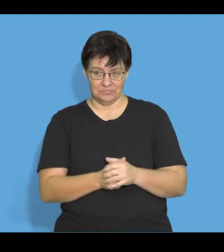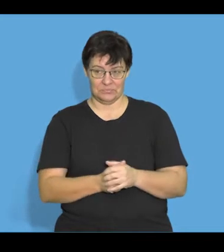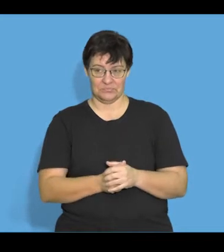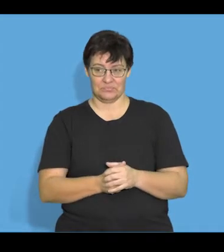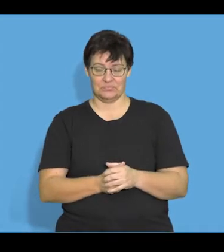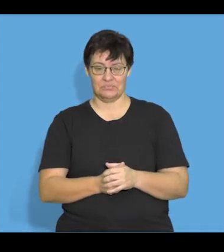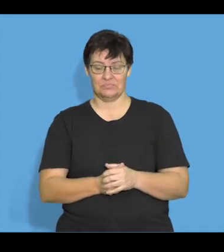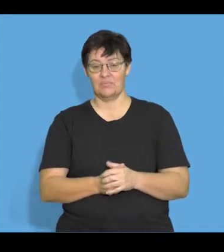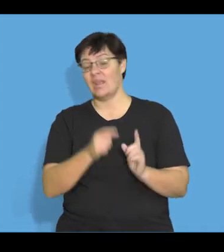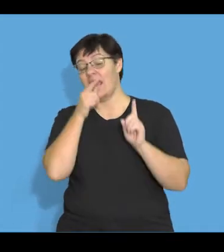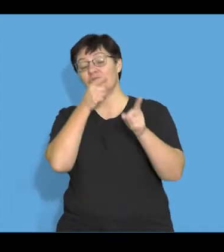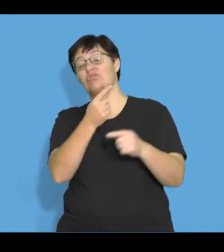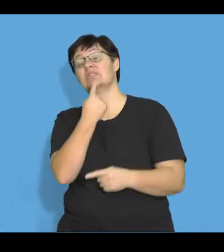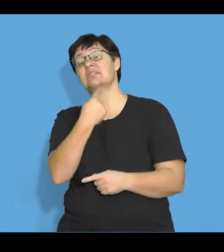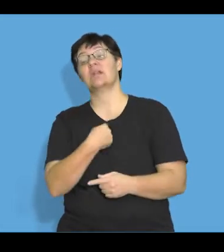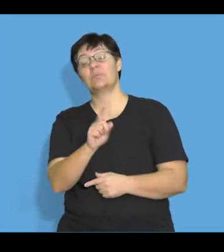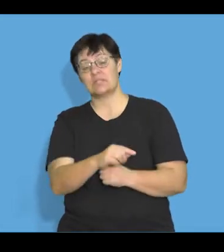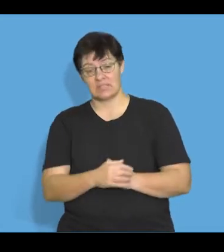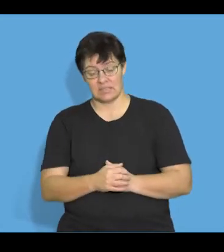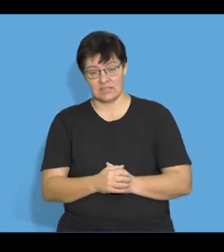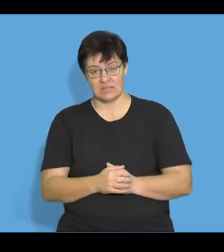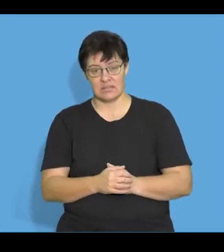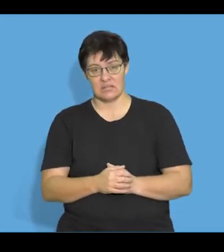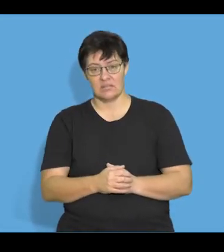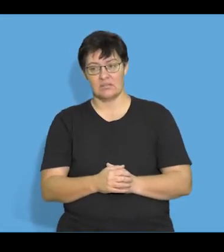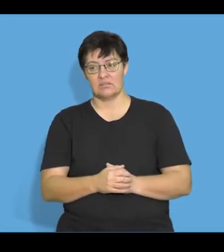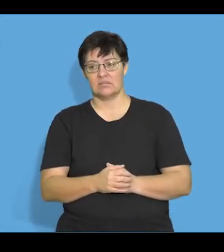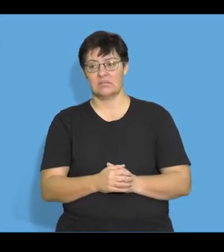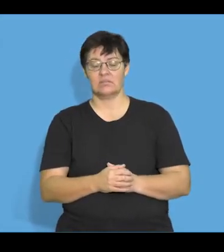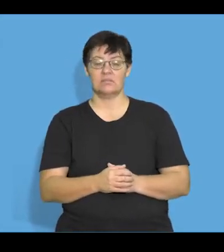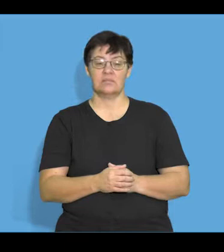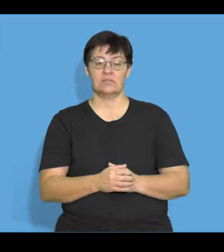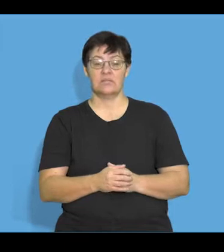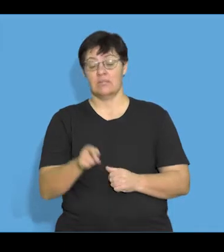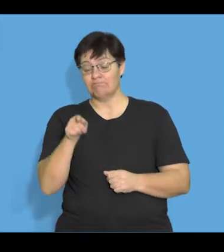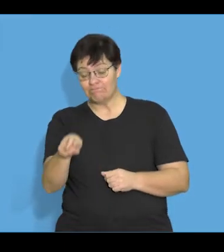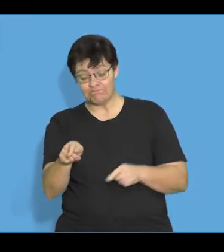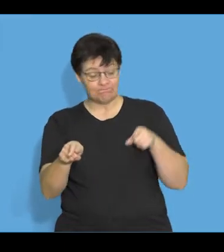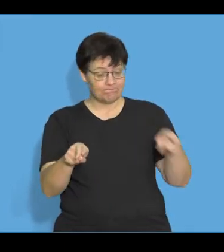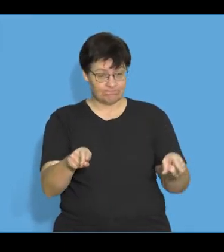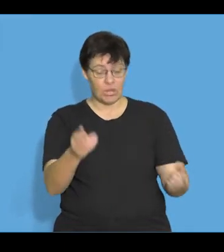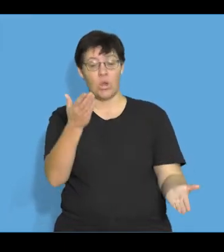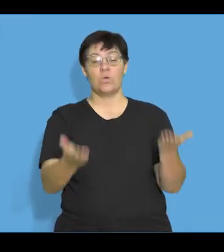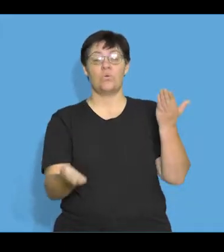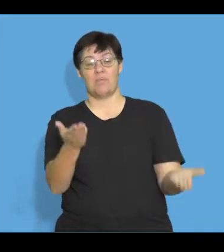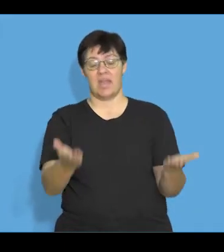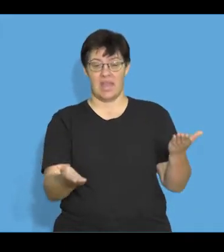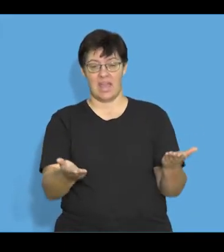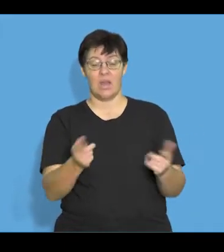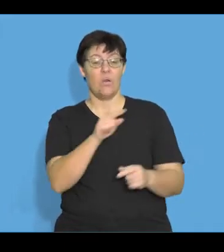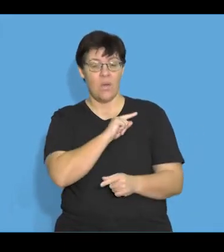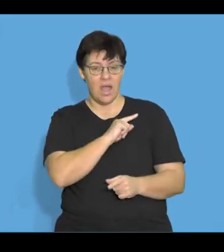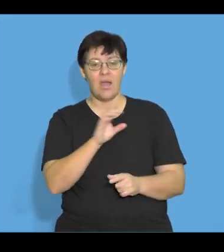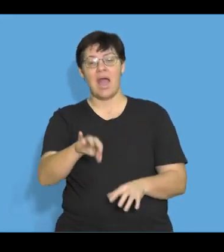Okay, the instruction says, compare the periodic and perpetual inventory systems by analyzing the